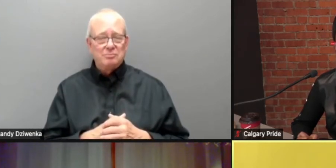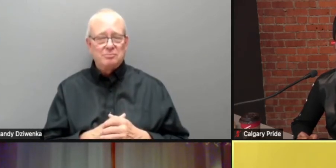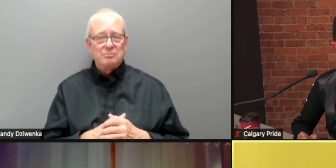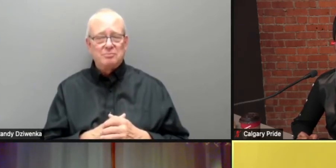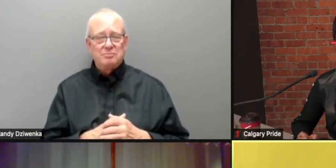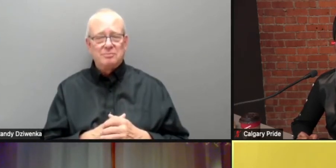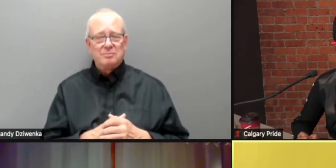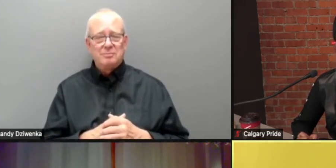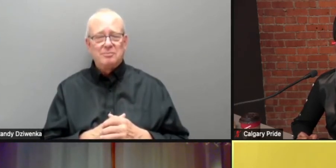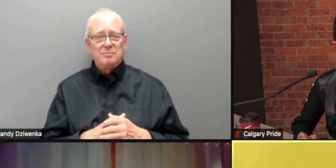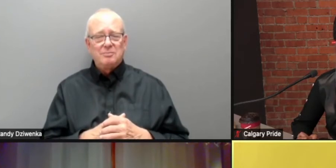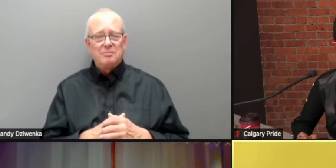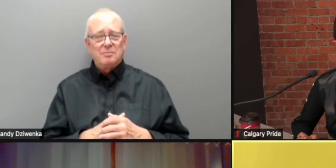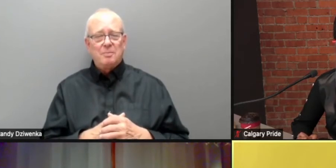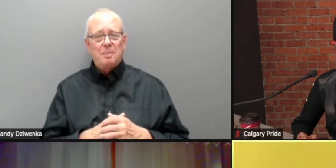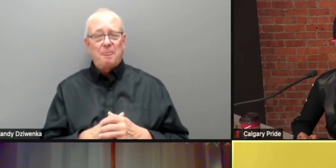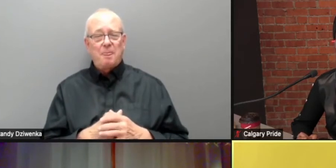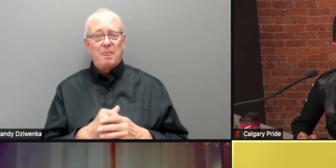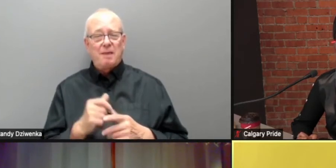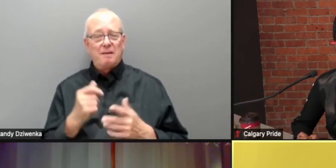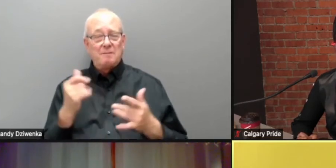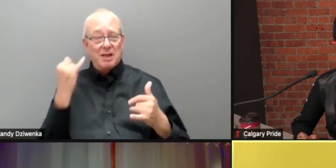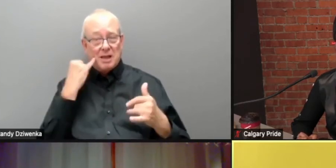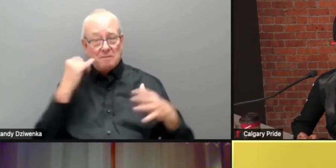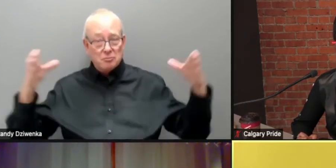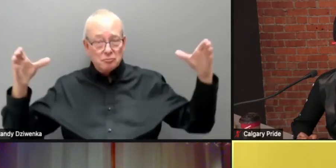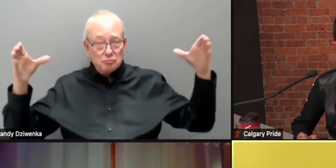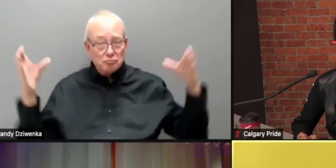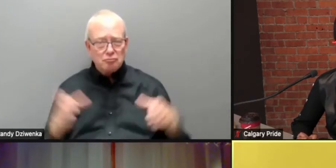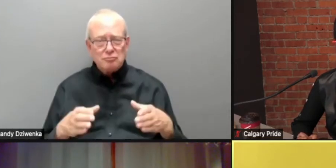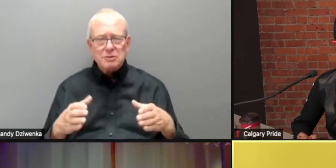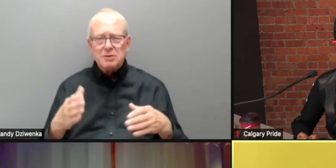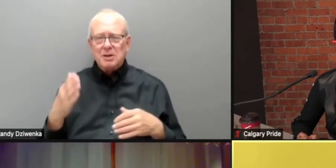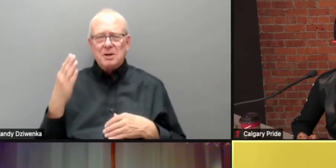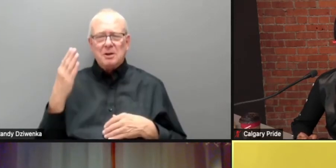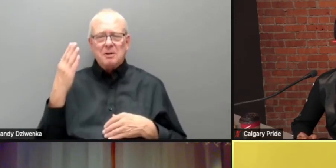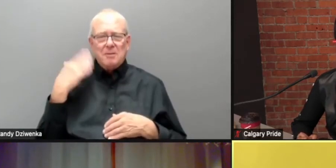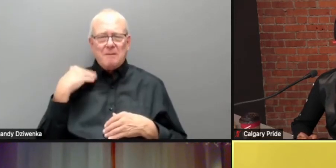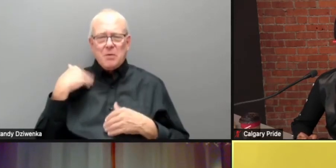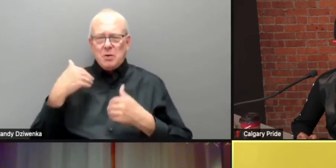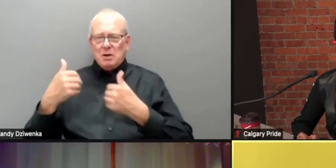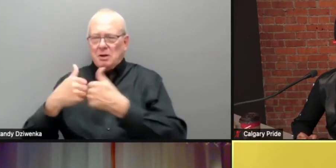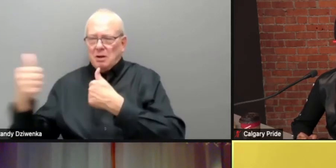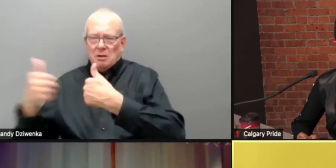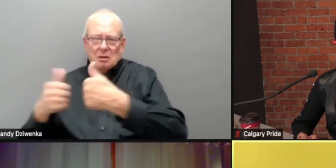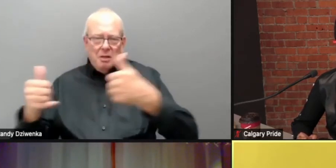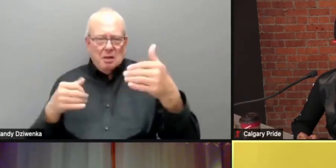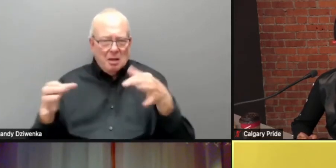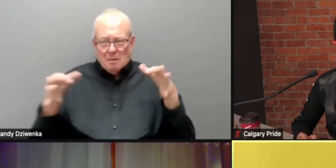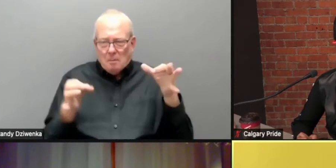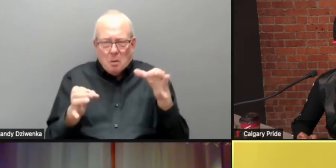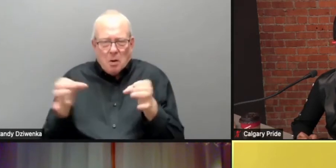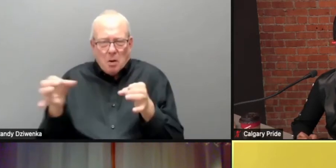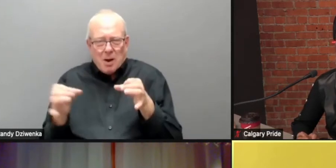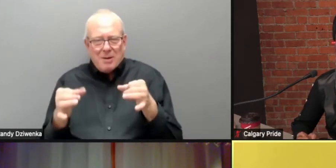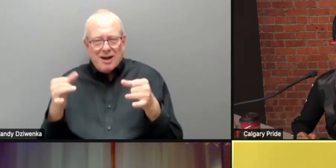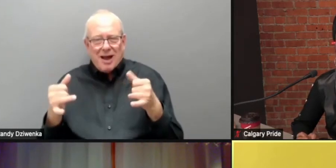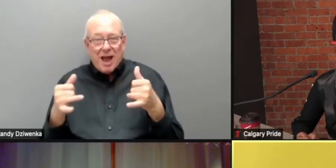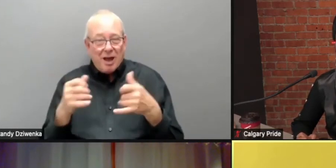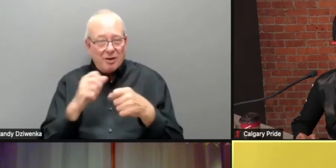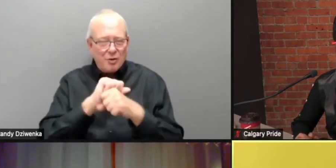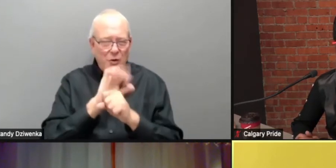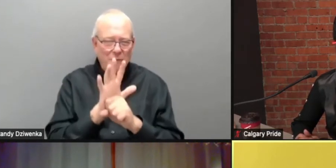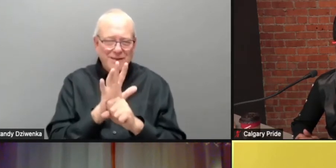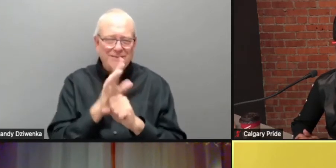were all scattered. We were all fighting our own causes, and now COVID has brought us together, and we